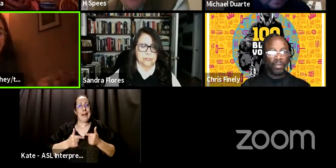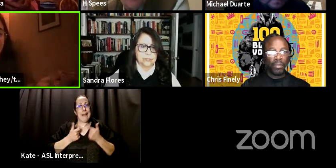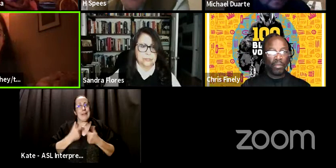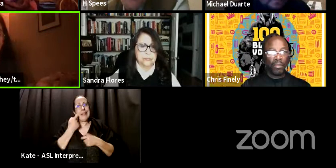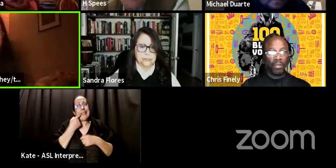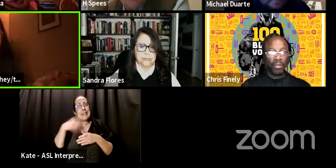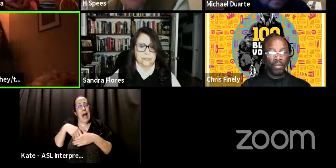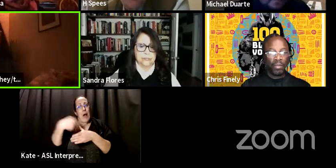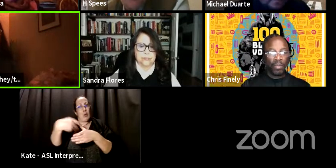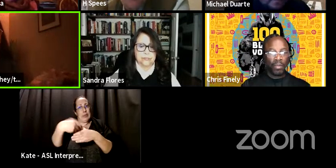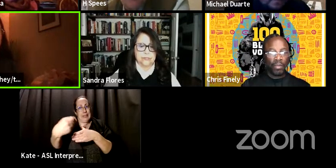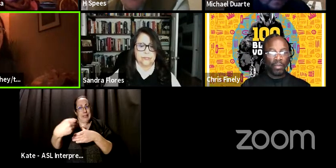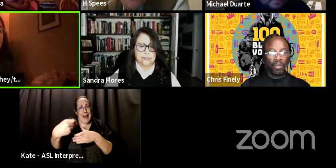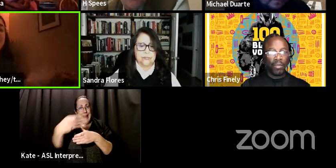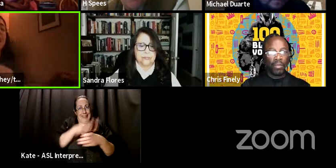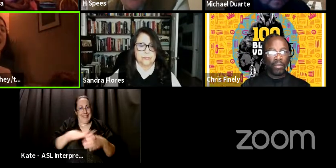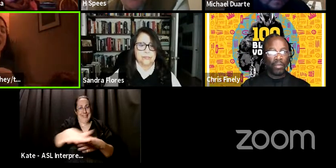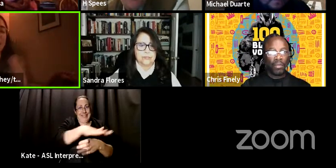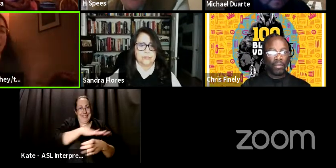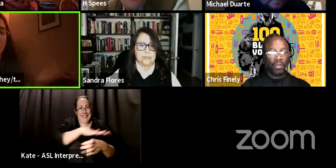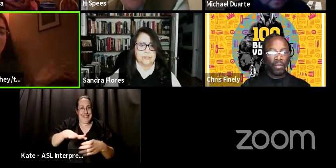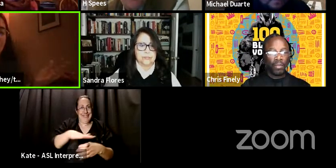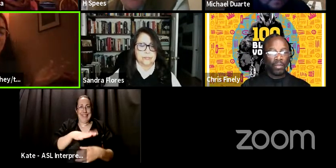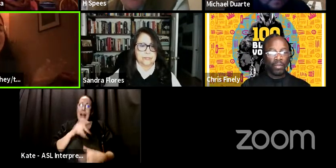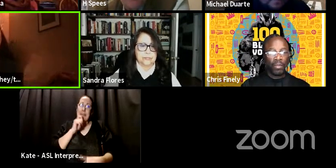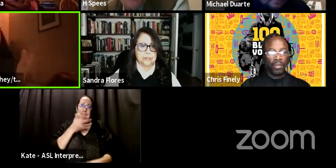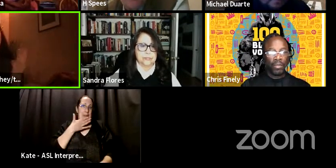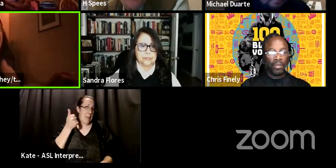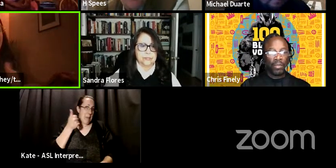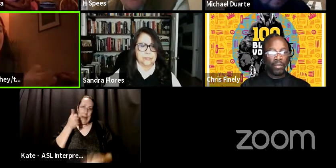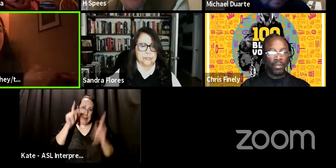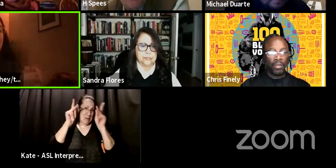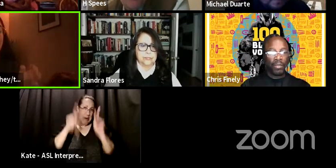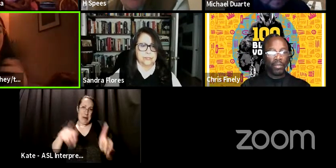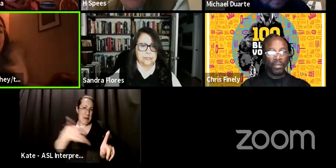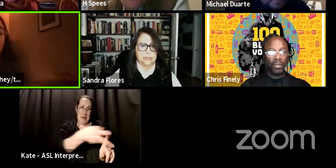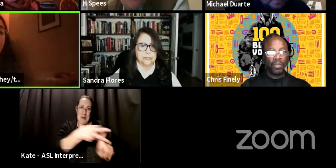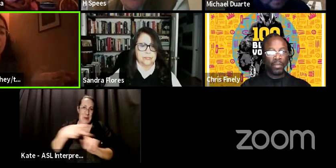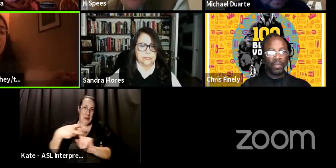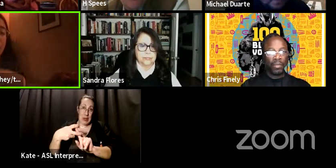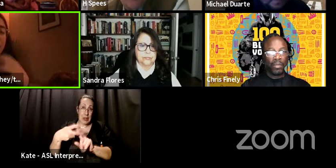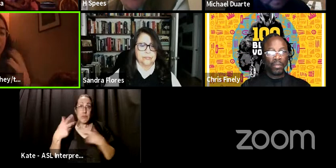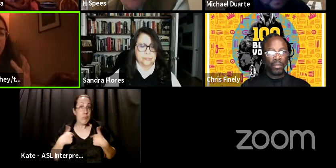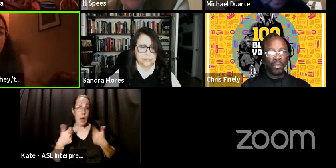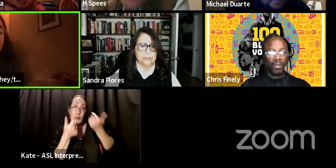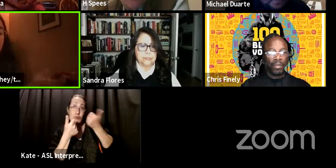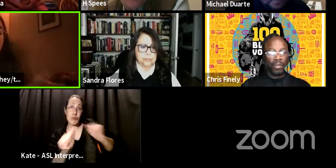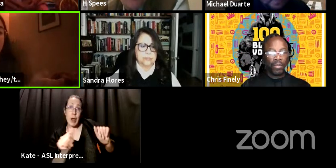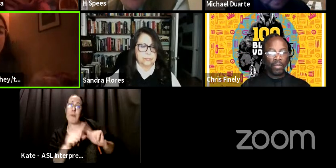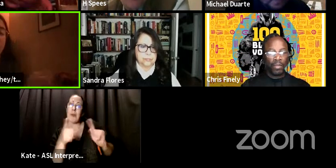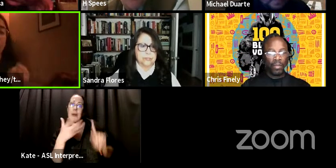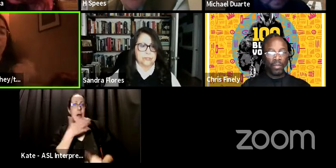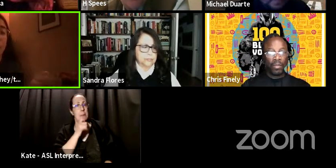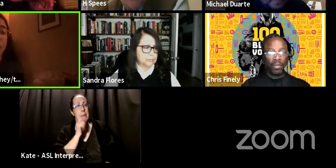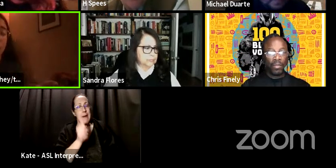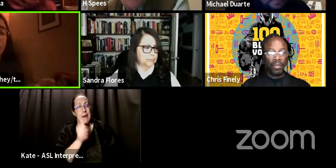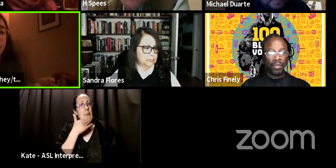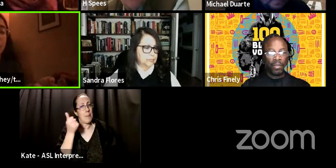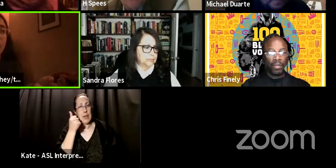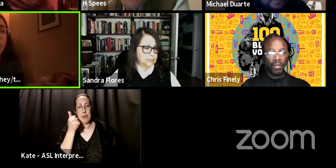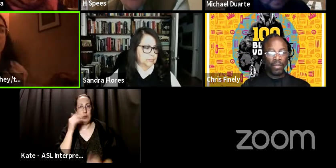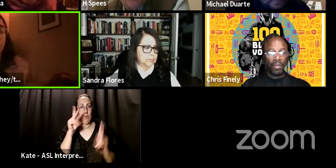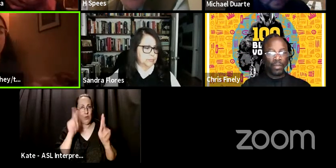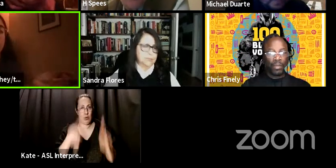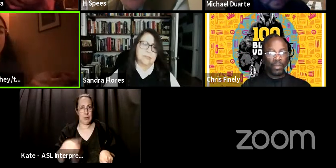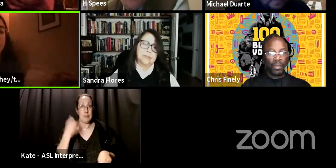I'm not the best person to be recruiting, even if I do my best. But young folks that live in the project area is one of the best